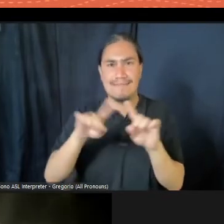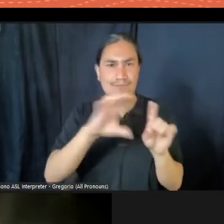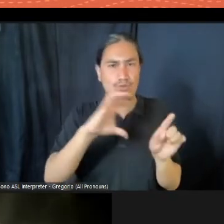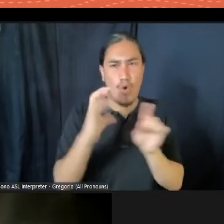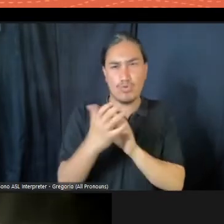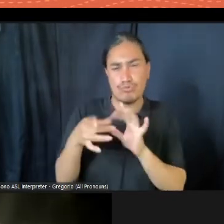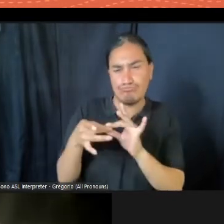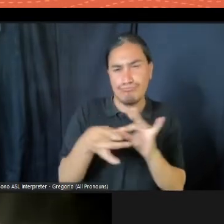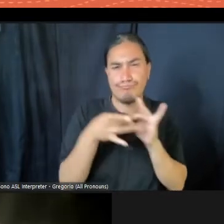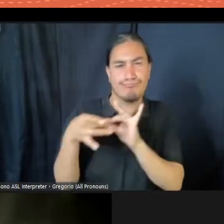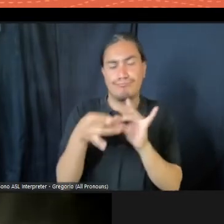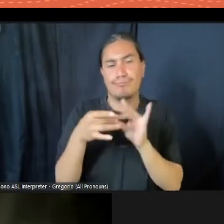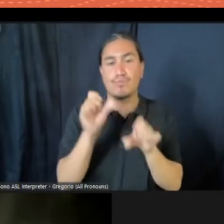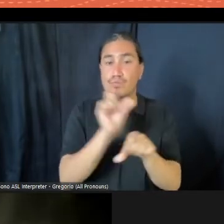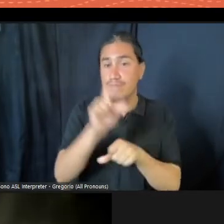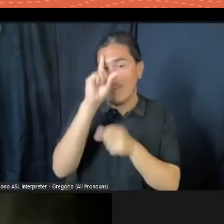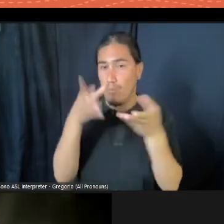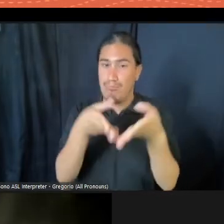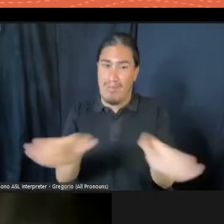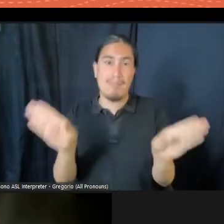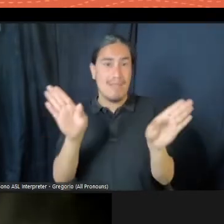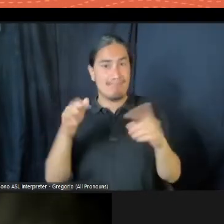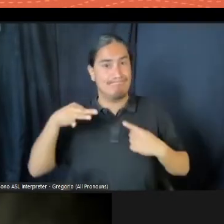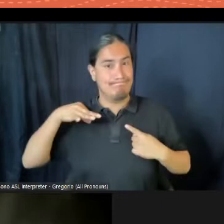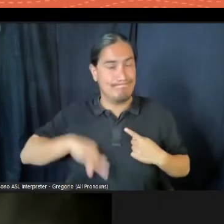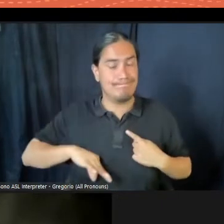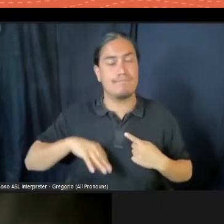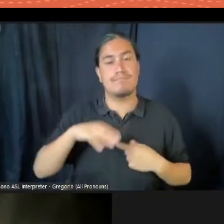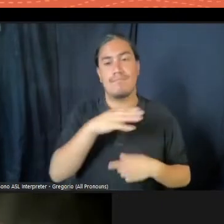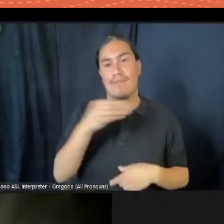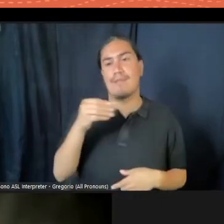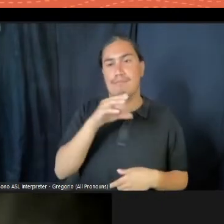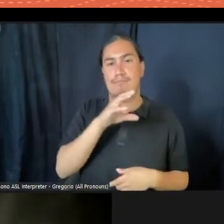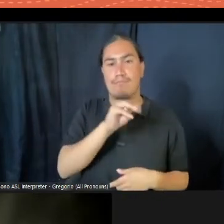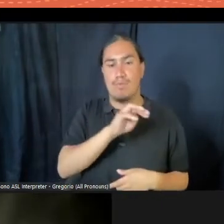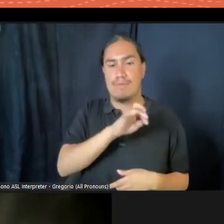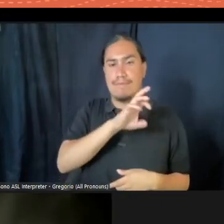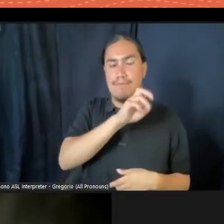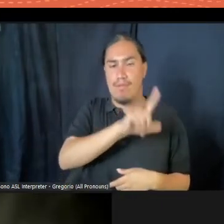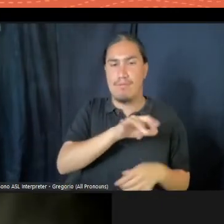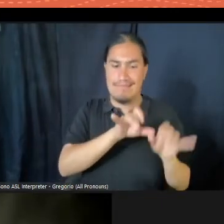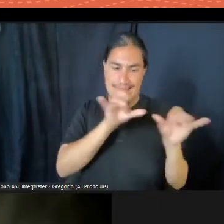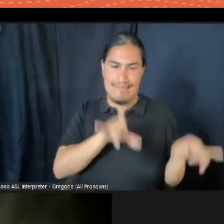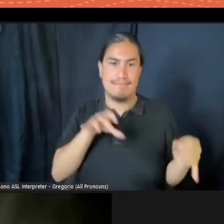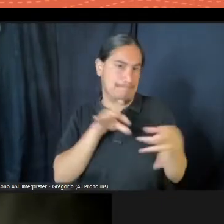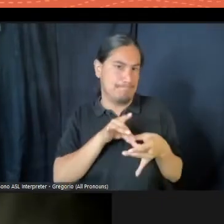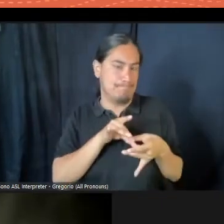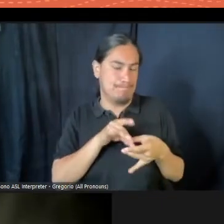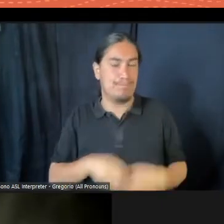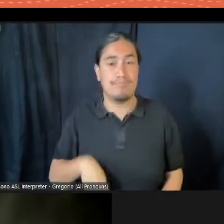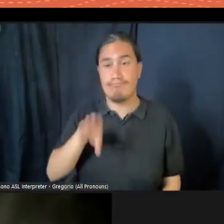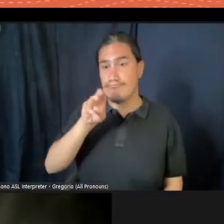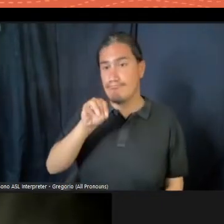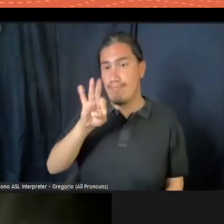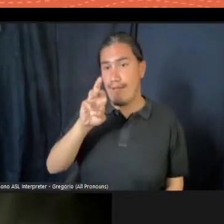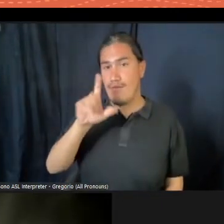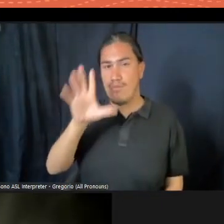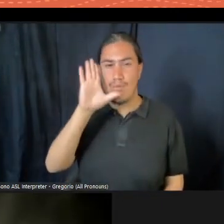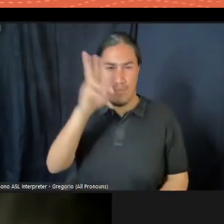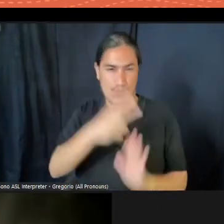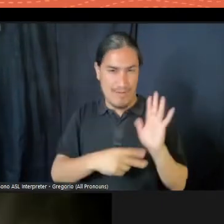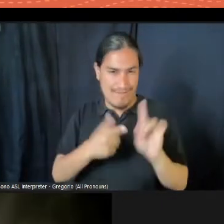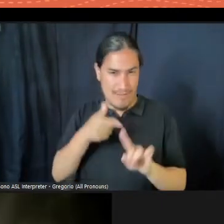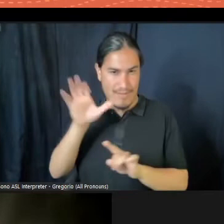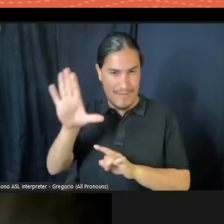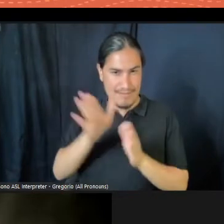partnerships, working for public good in civic and municipal systems. Michael will be reading from his piece,